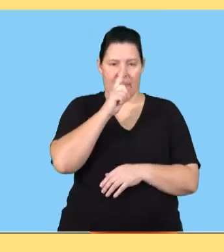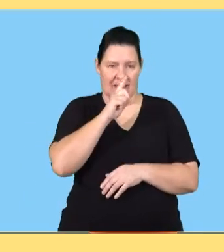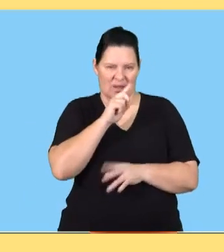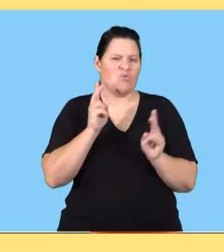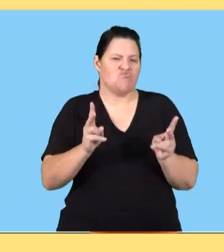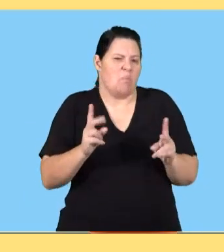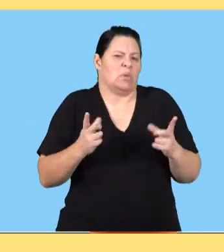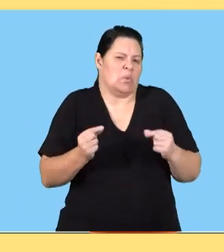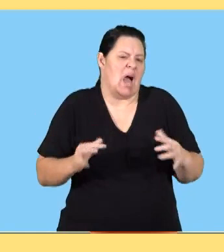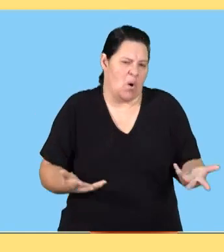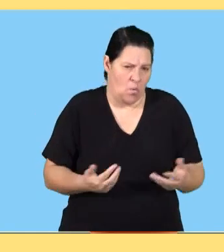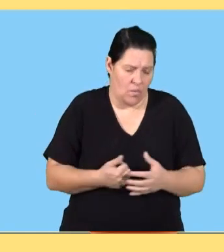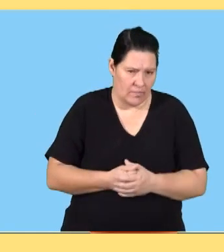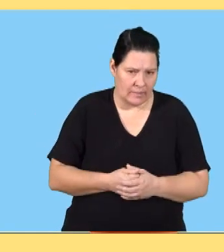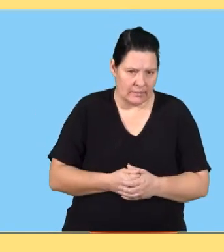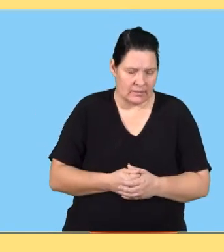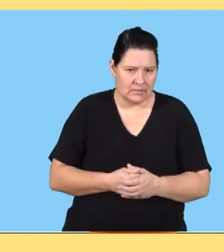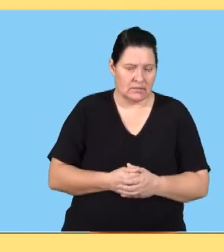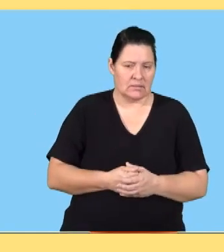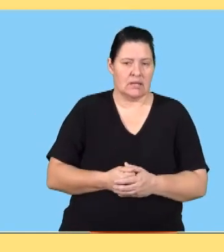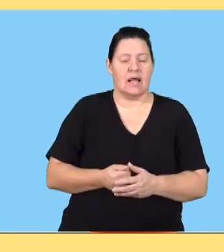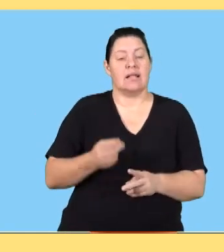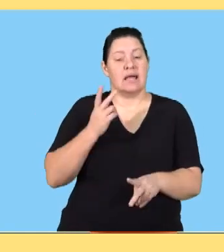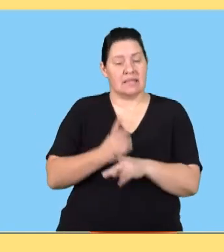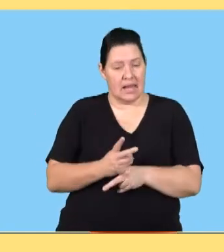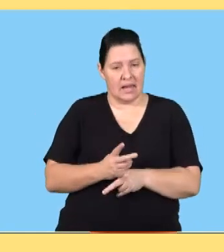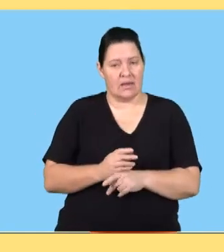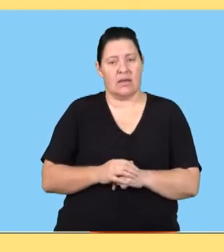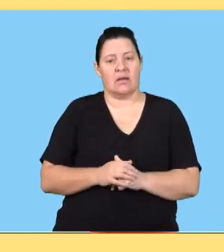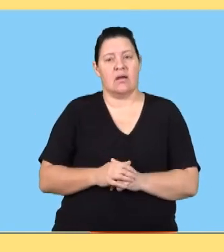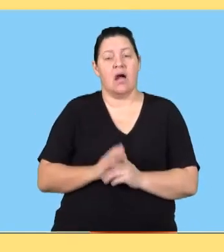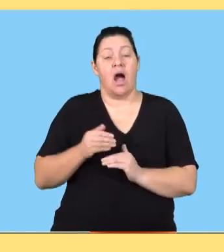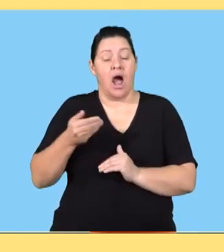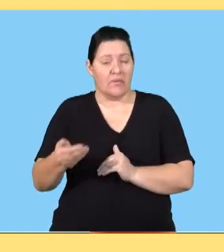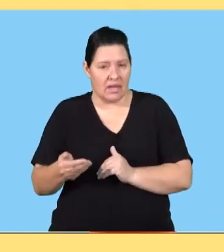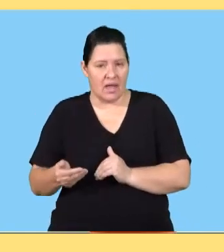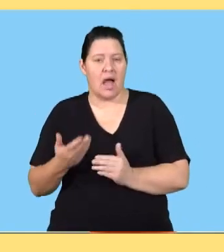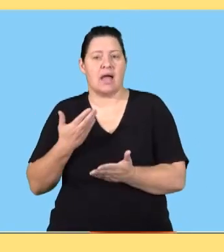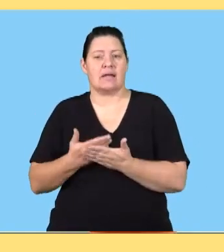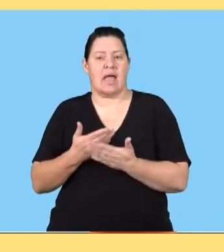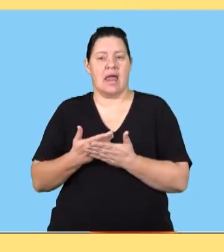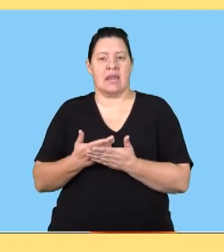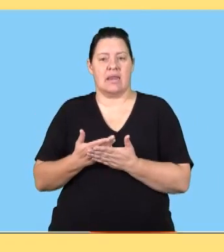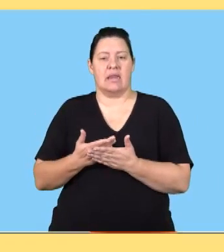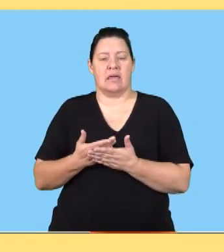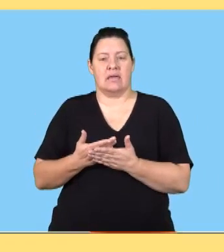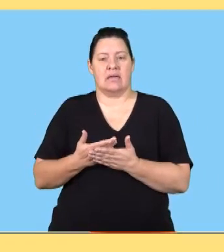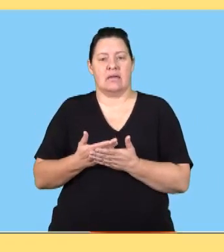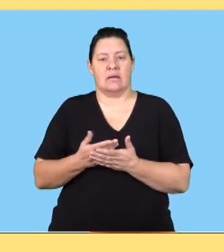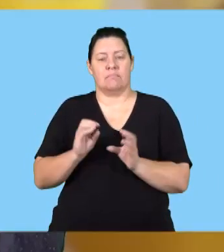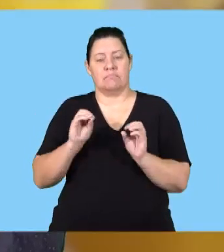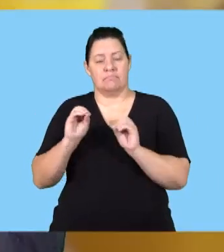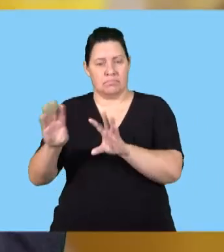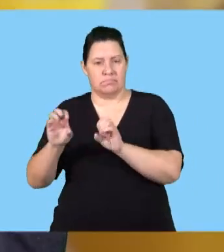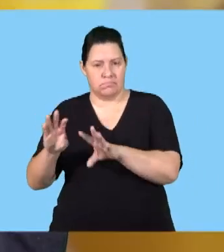is normally how you would have done it. All right? And then after that, then we can quickly now post